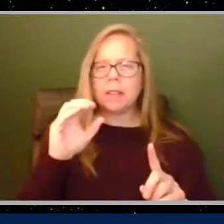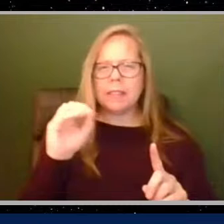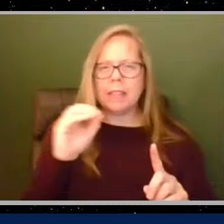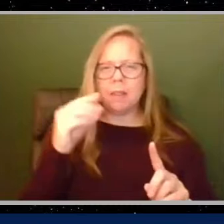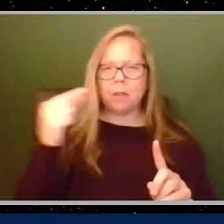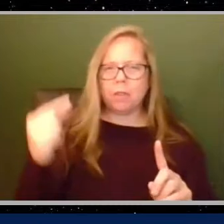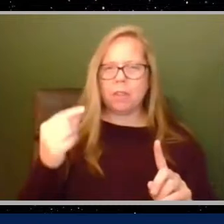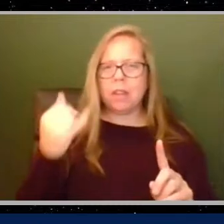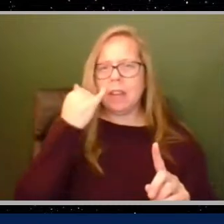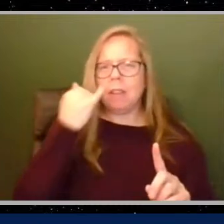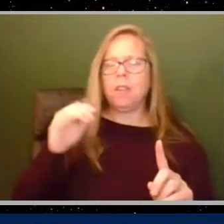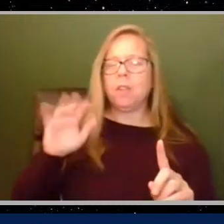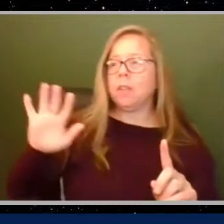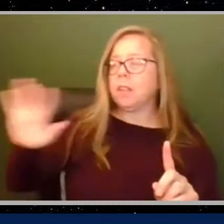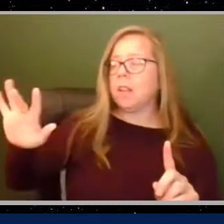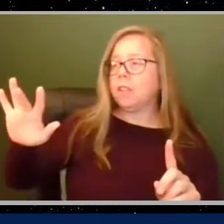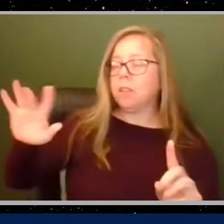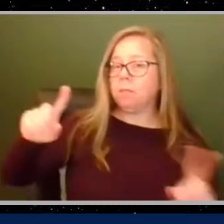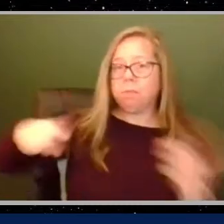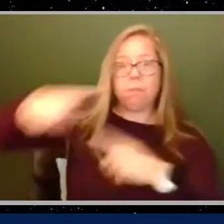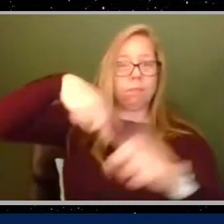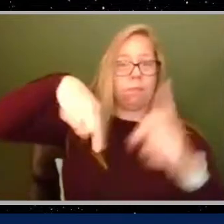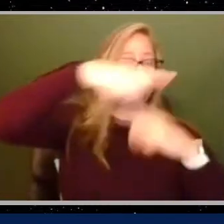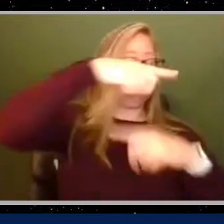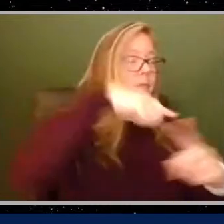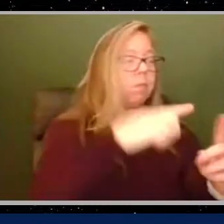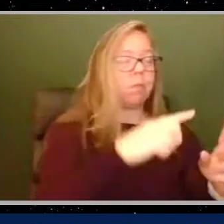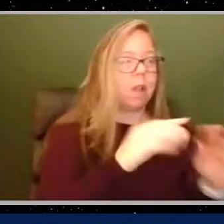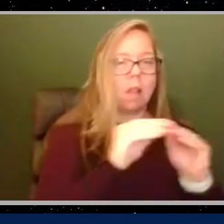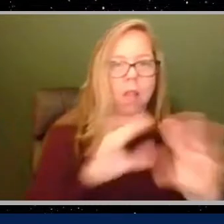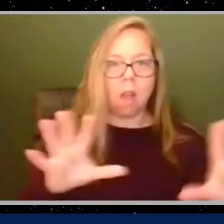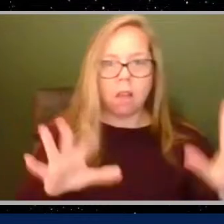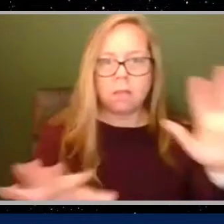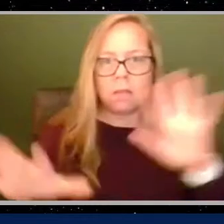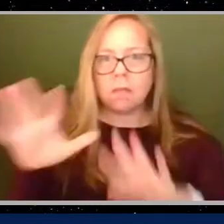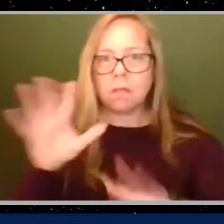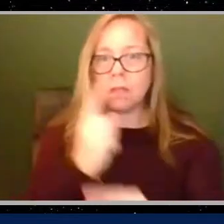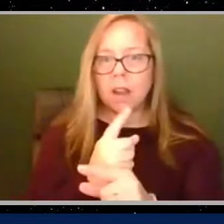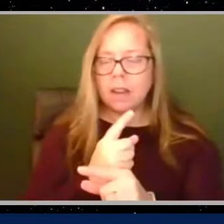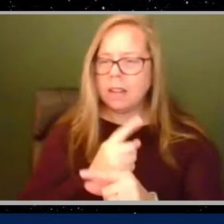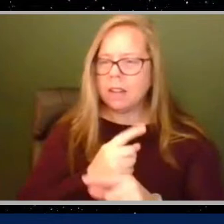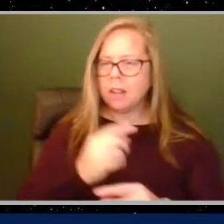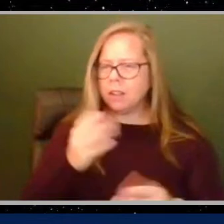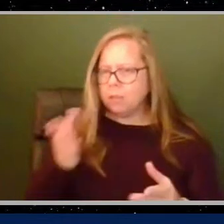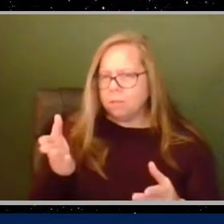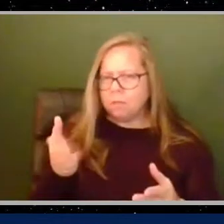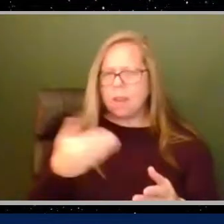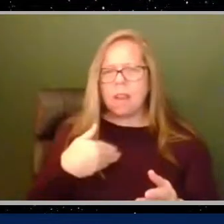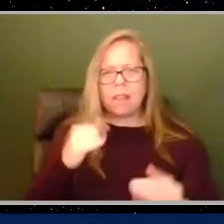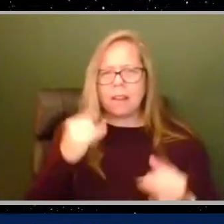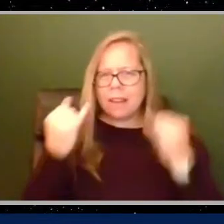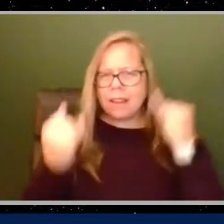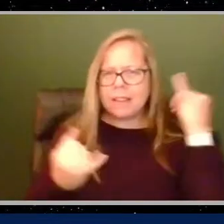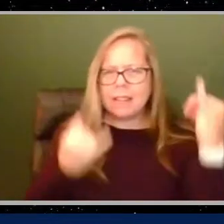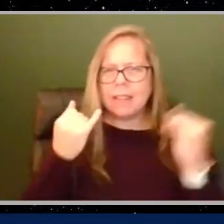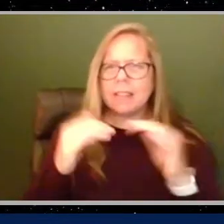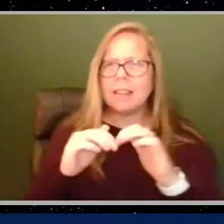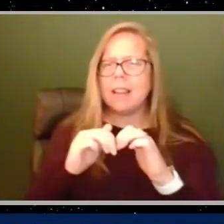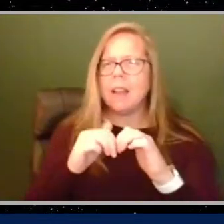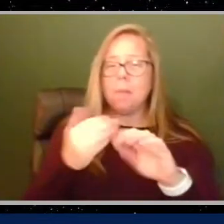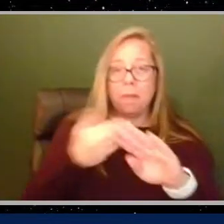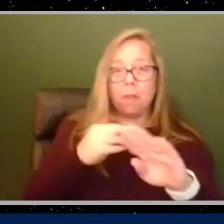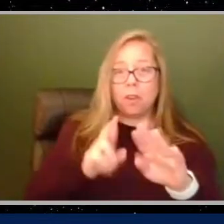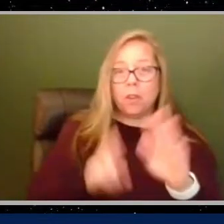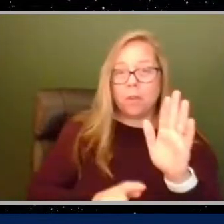up spinning yourself off away from the wall, right? Yeah. Have you come up with any ideas in advance of your flight that would give you that sort of